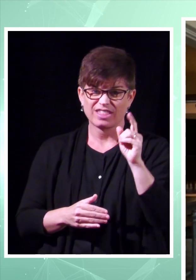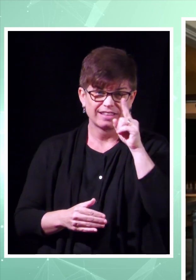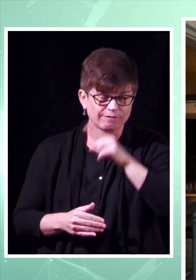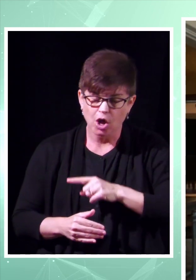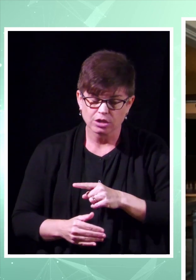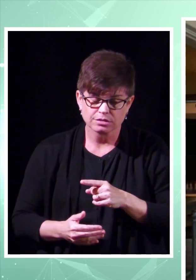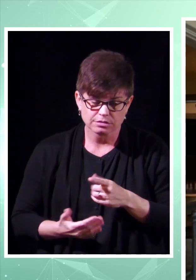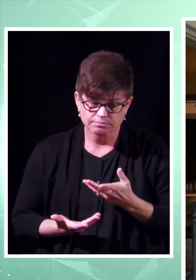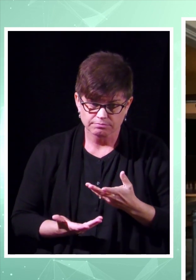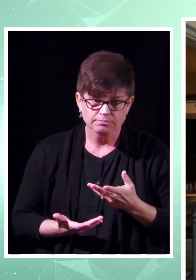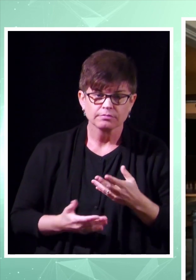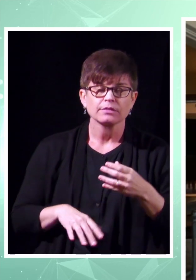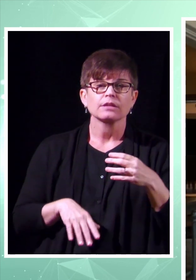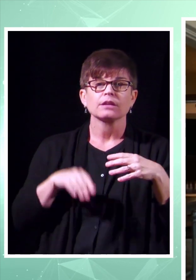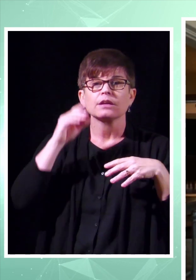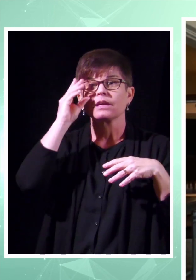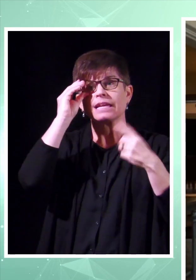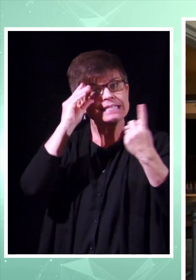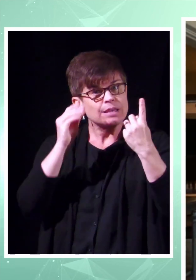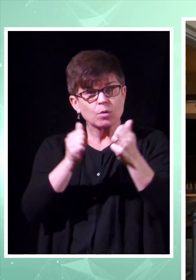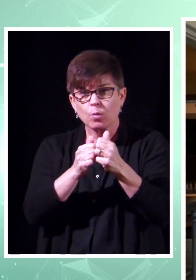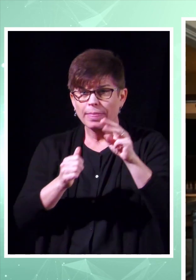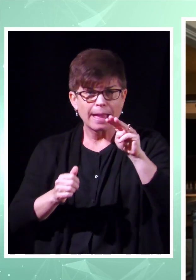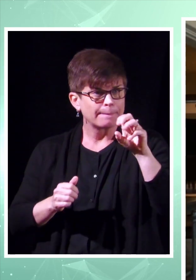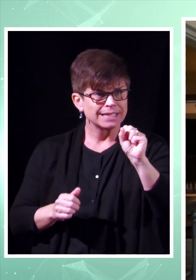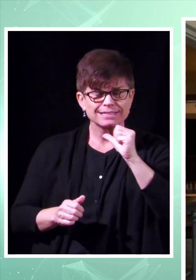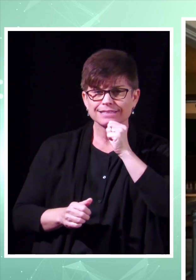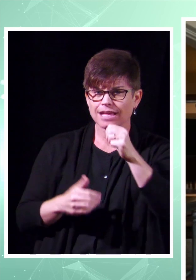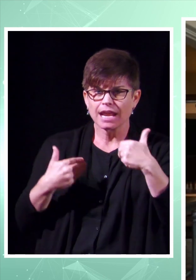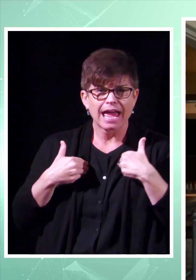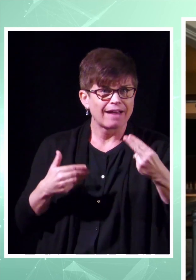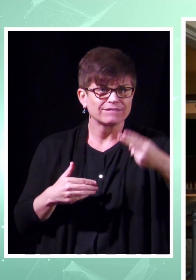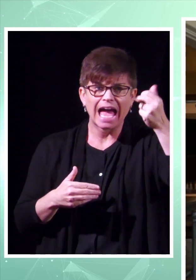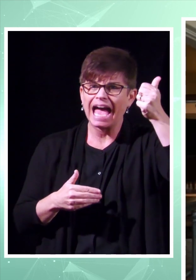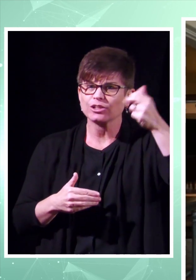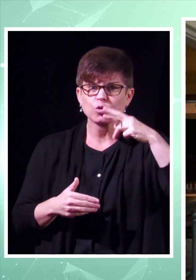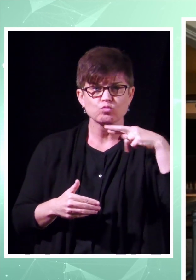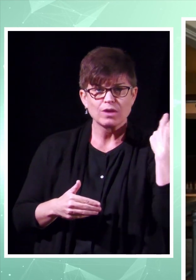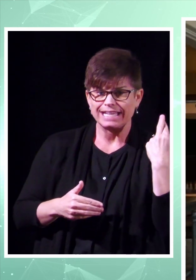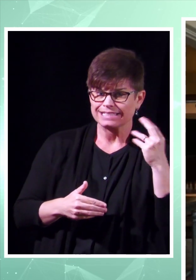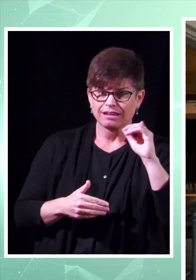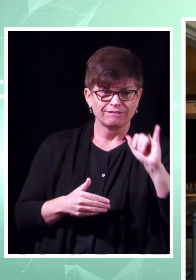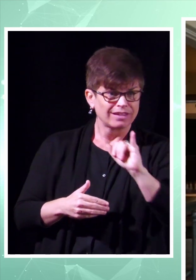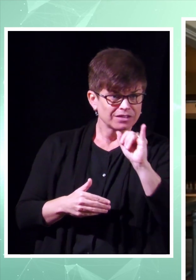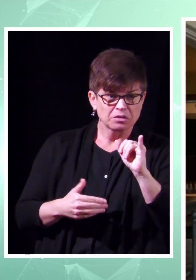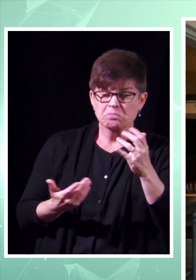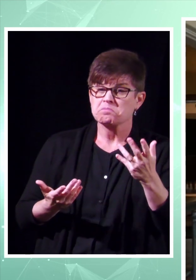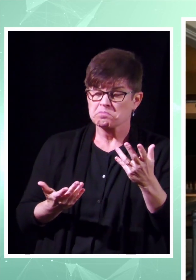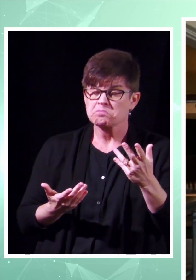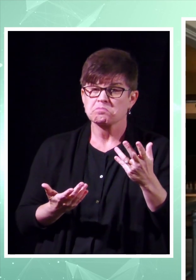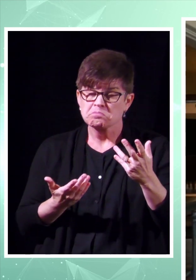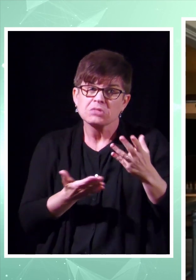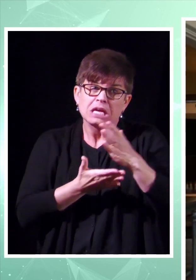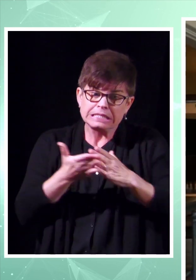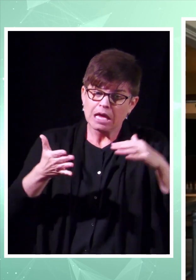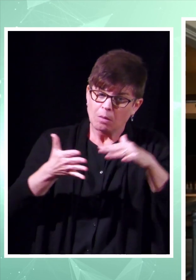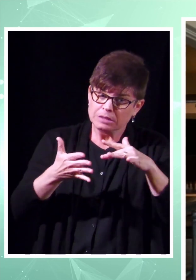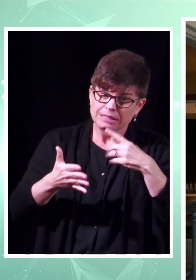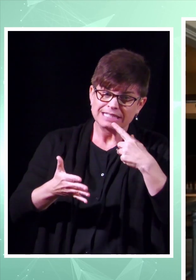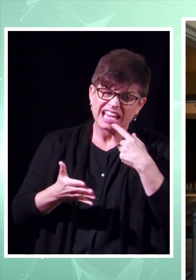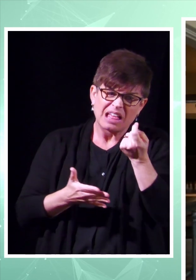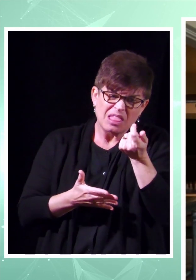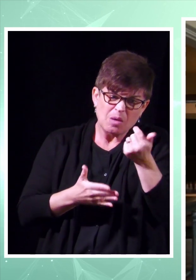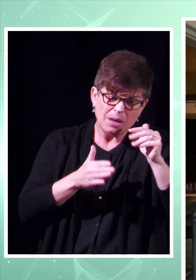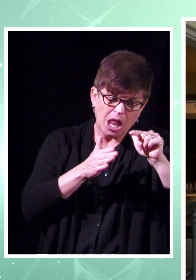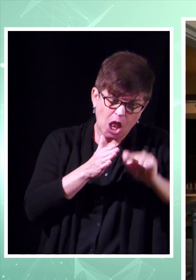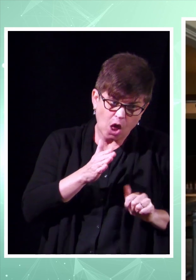false. Someone with MS does not have a higher risk of infection. In fact, some studies may suggest they have a slightly lower